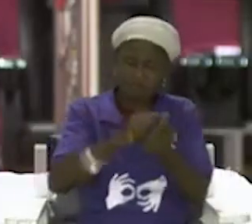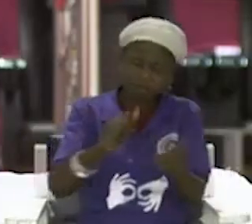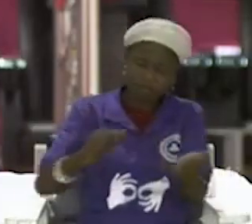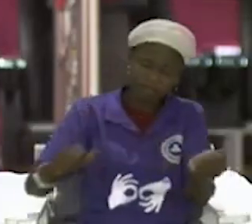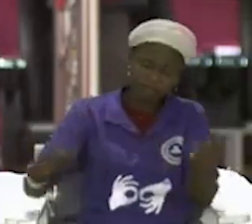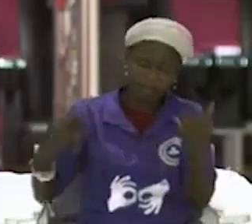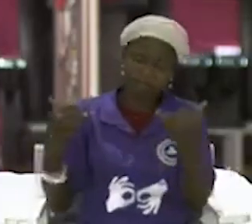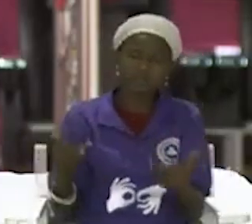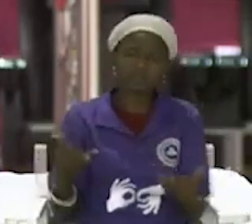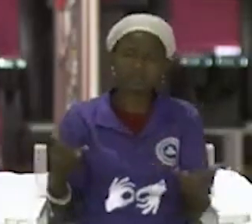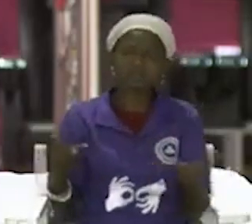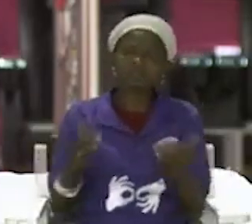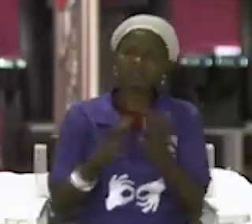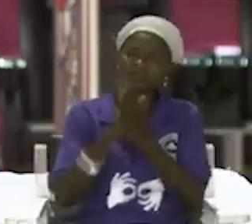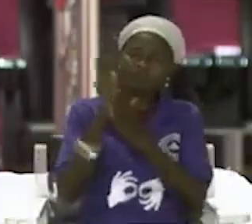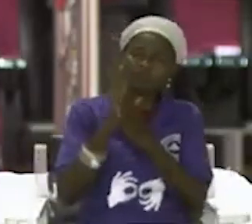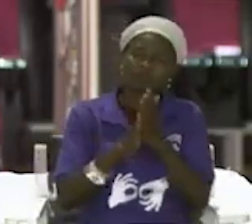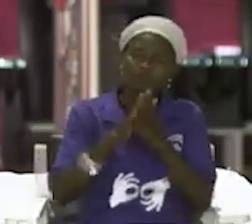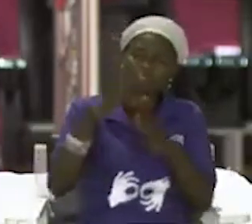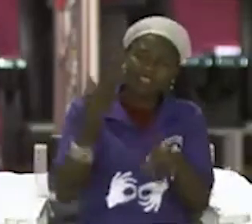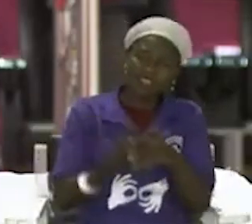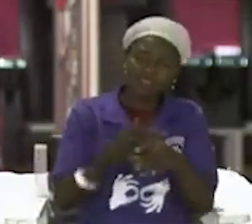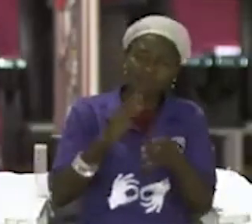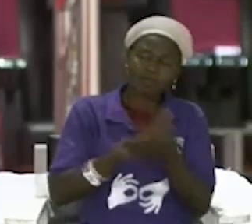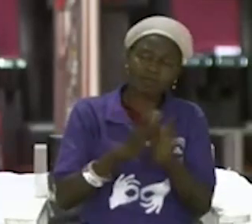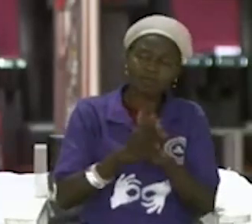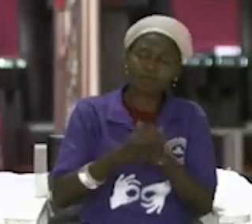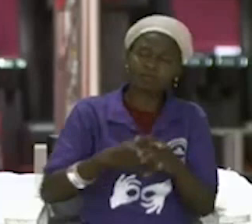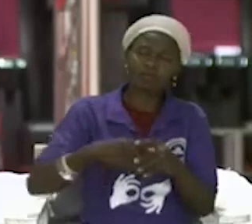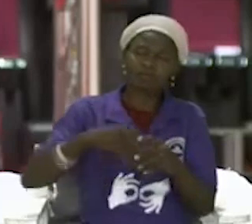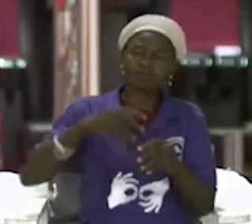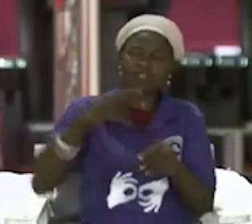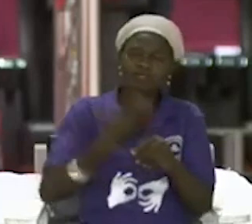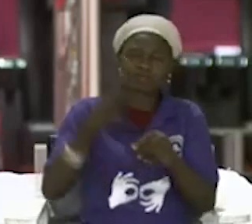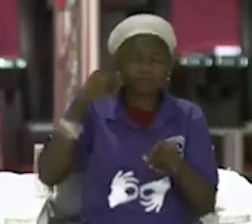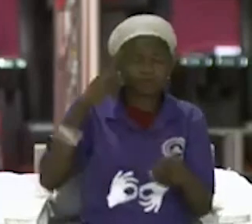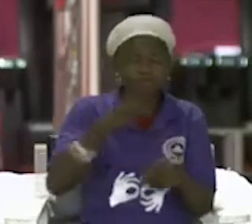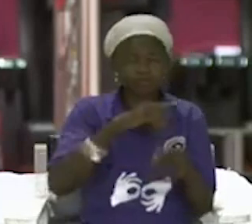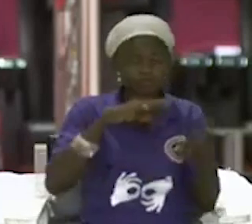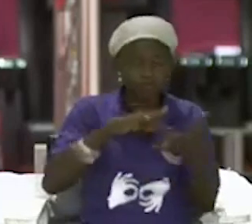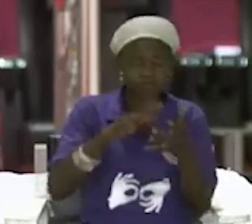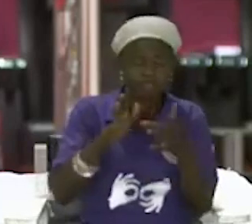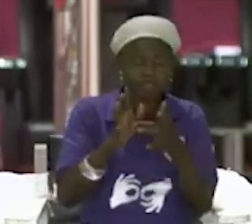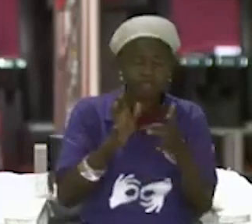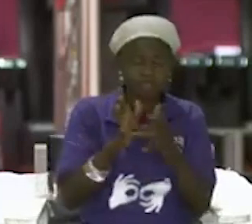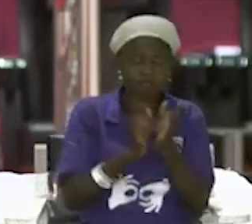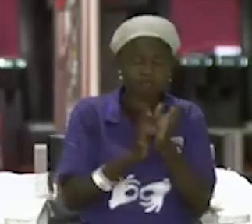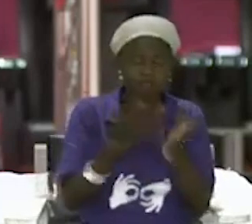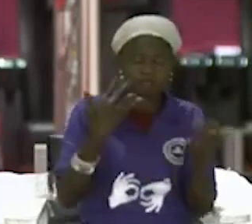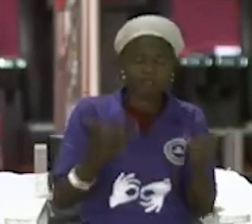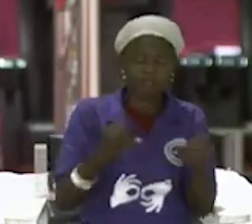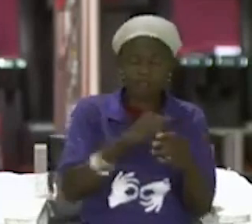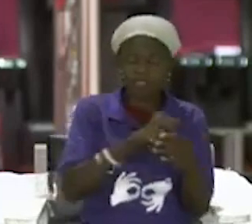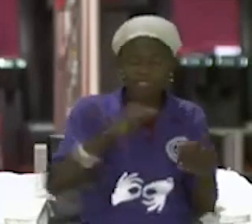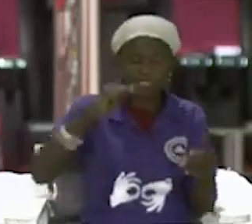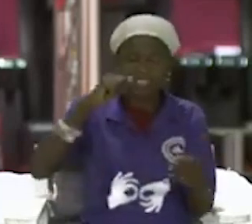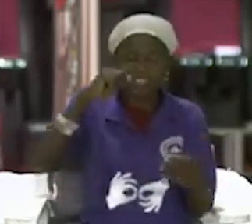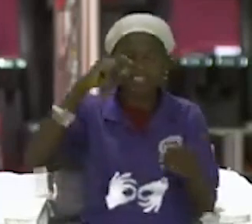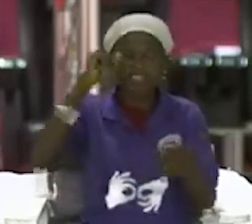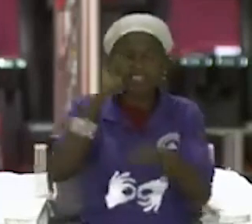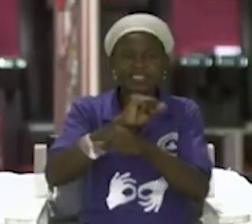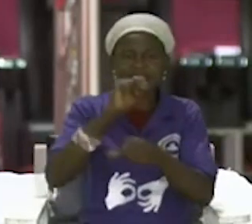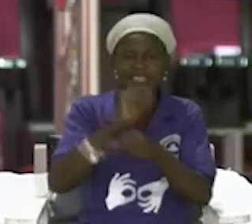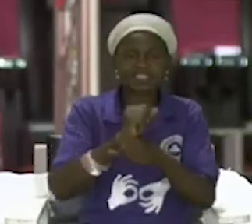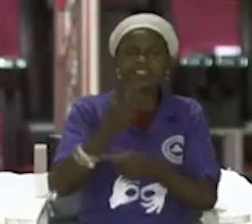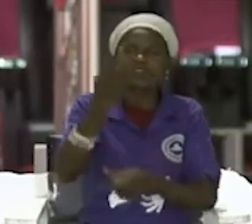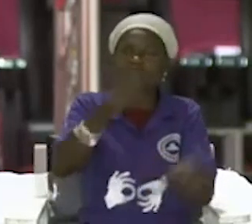now, praying has become difficult for you, studying the Bible is now a task, come